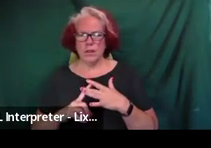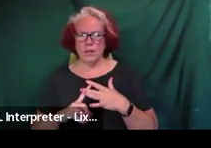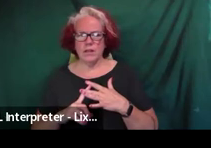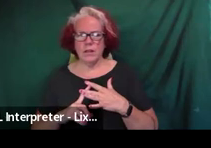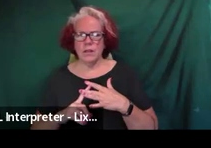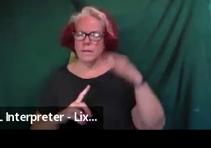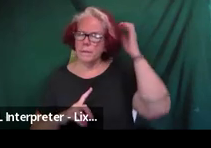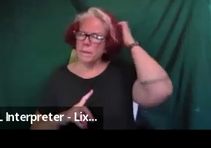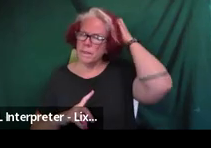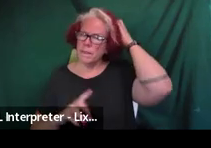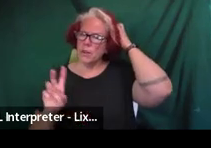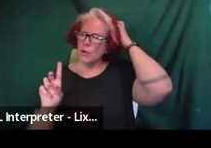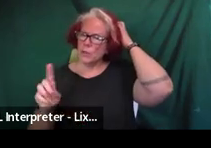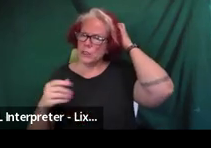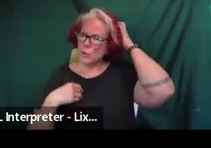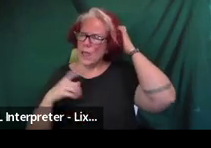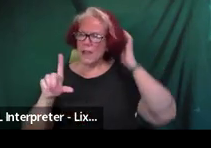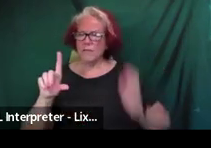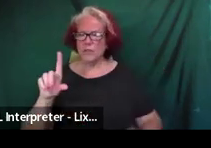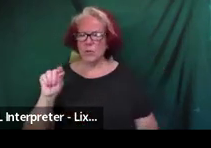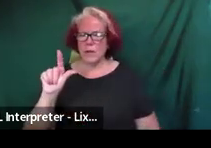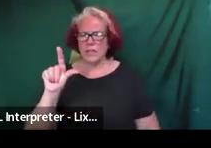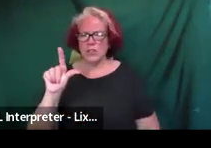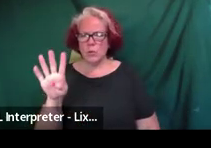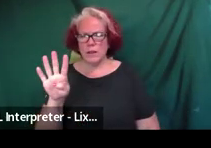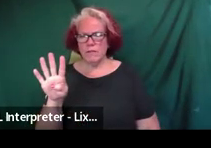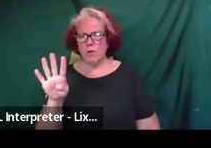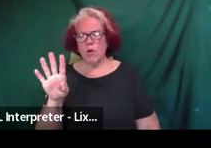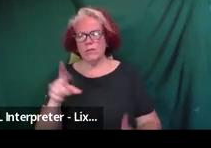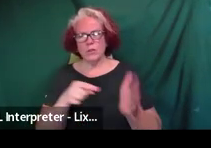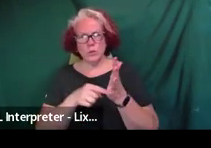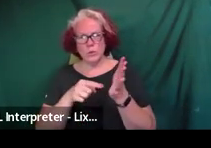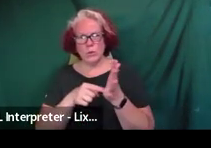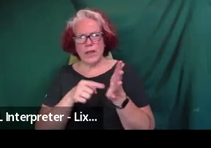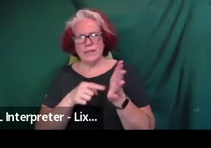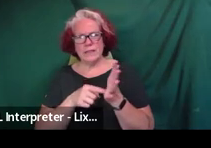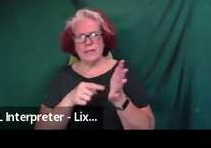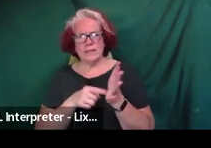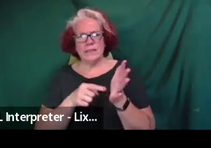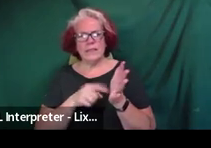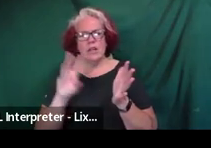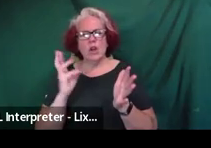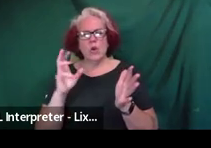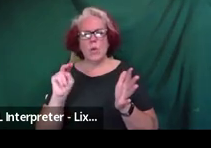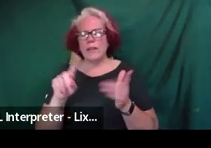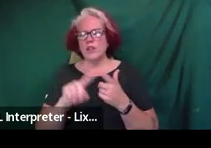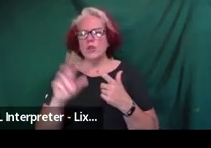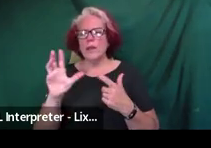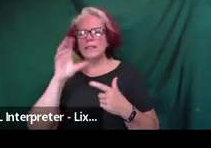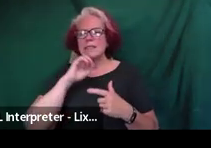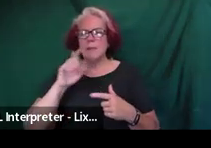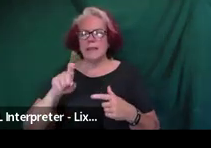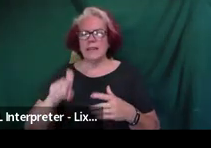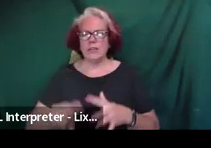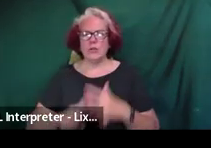have 2024 deadlines. So I'm just wondering, when do you anticipate needing to begin